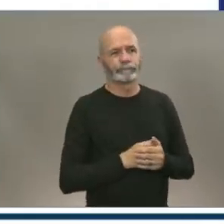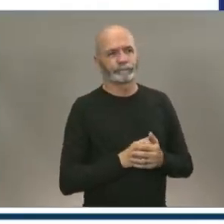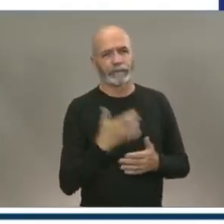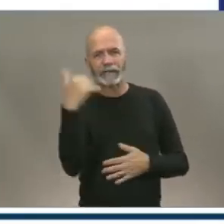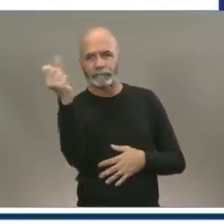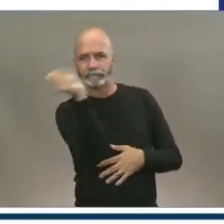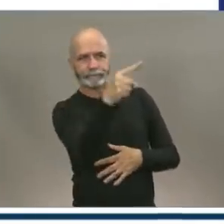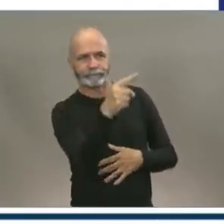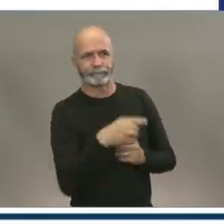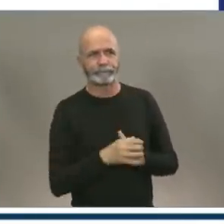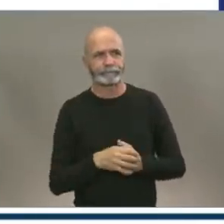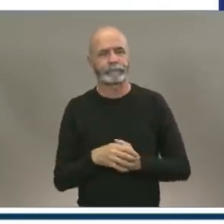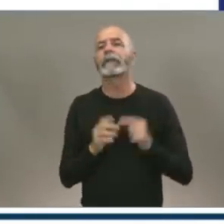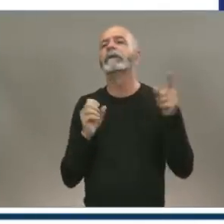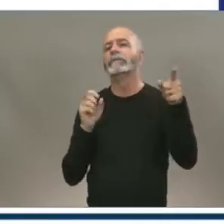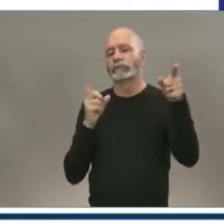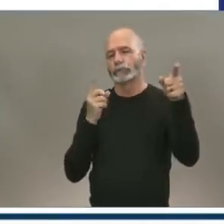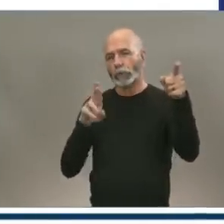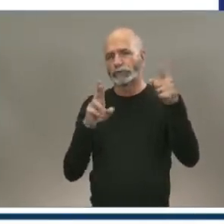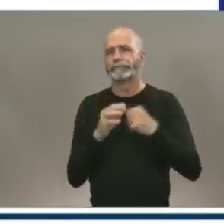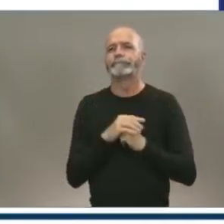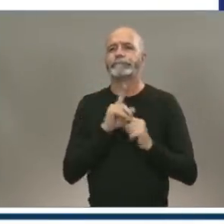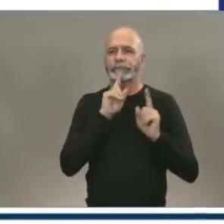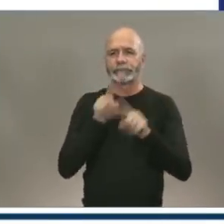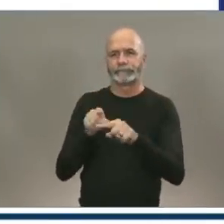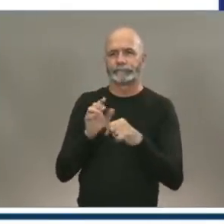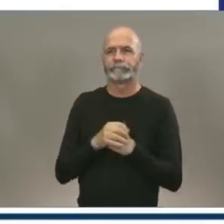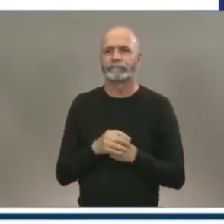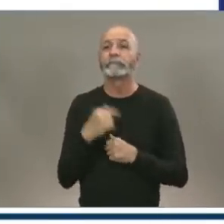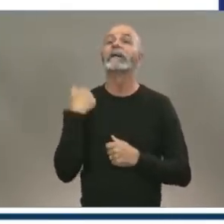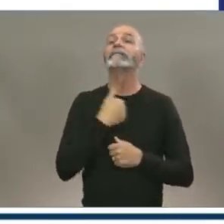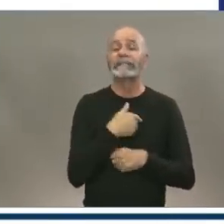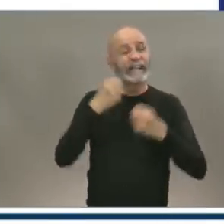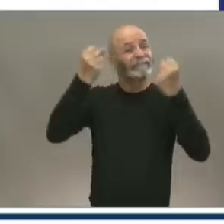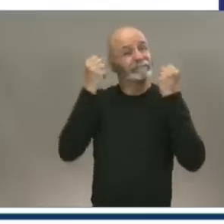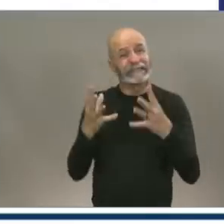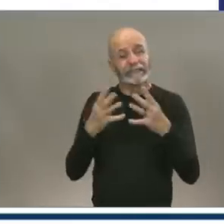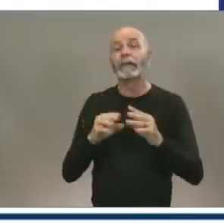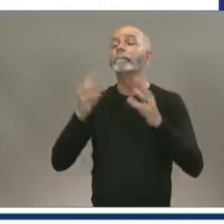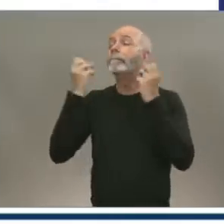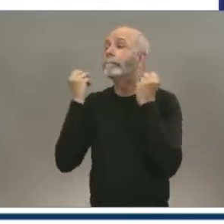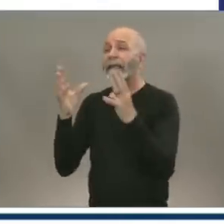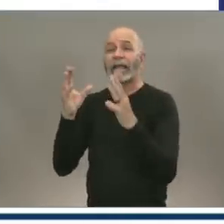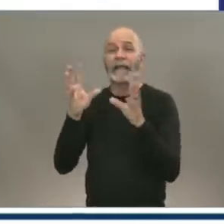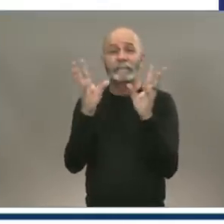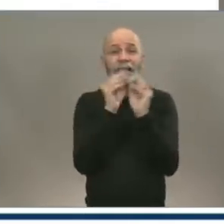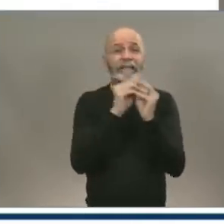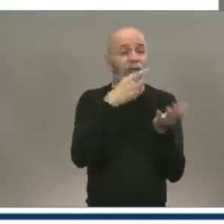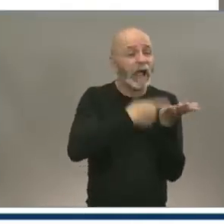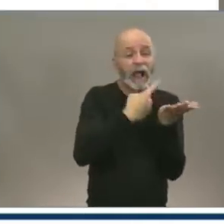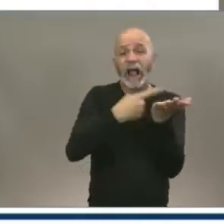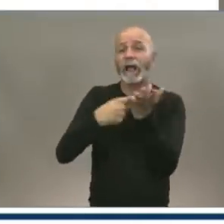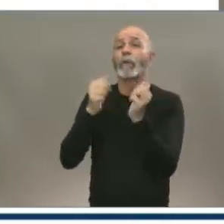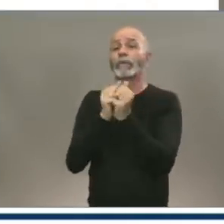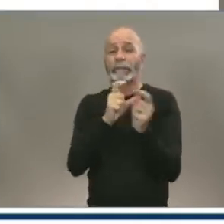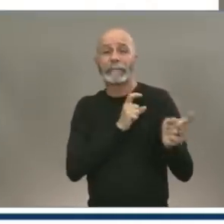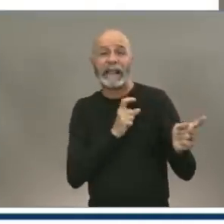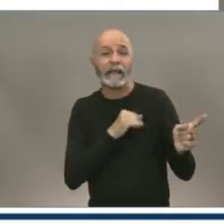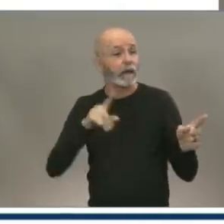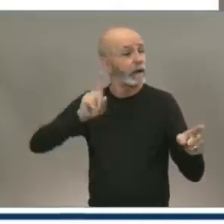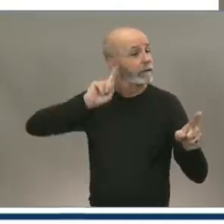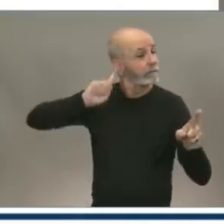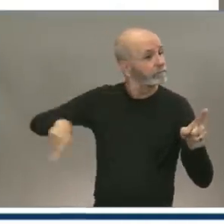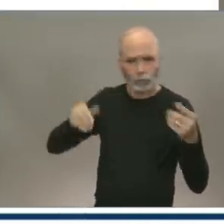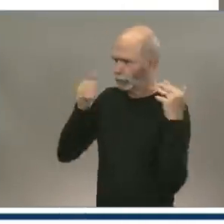I've had multiple meetings with chiefs of police with the Department of Justice and made that very point. Every time we make major changes, they're made clear to them, and we've